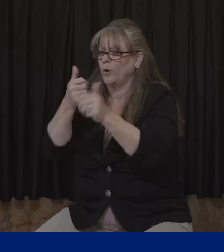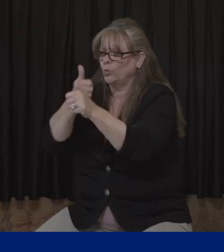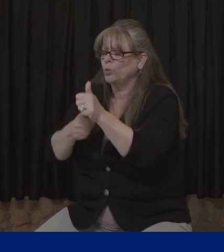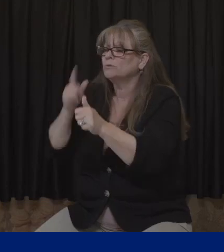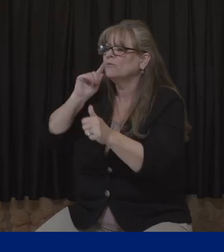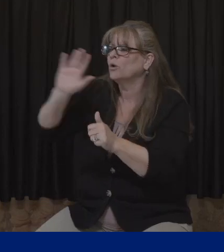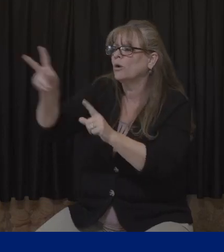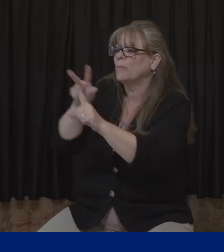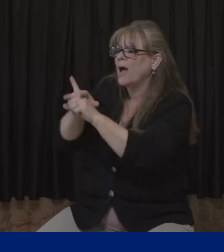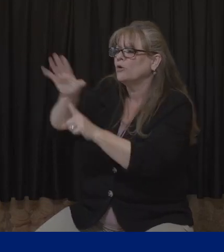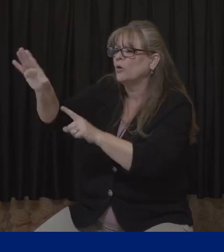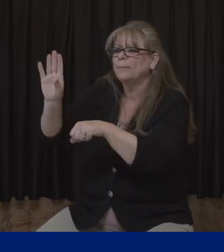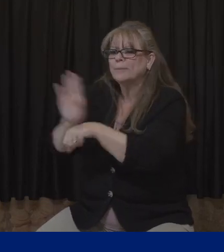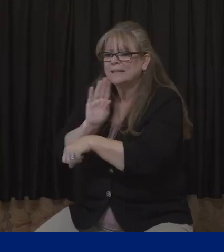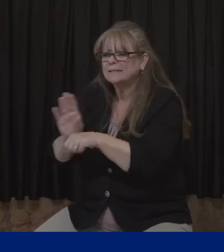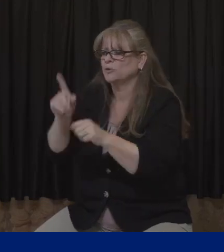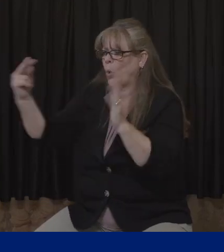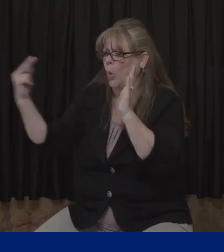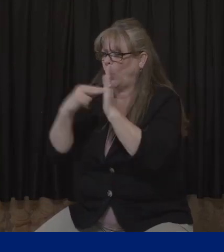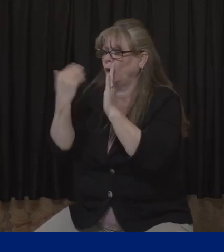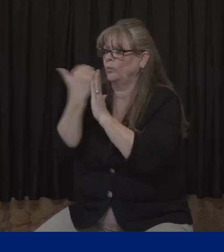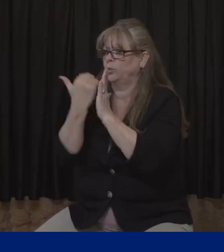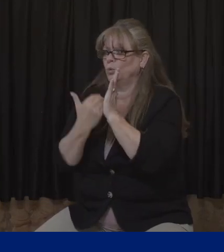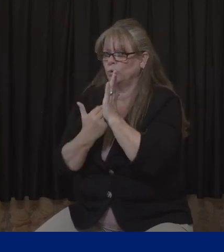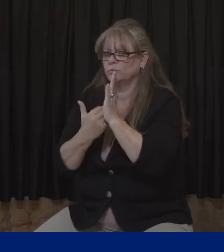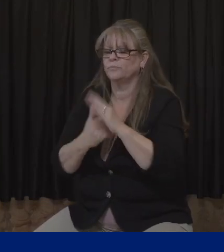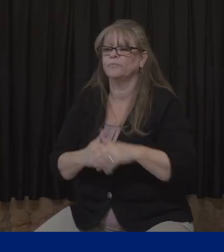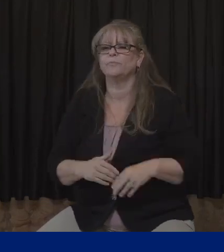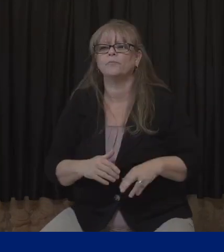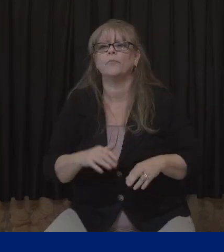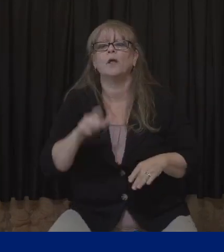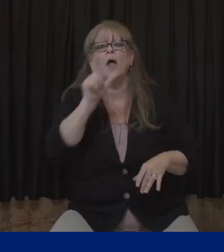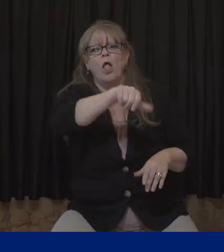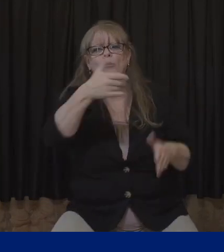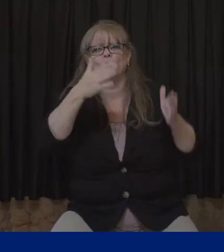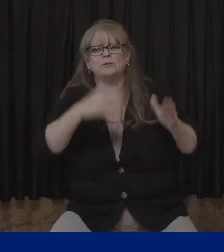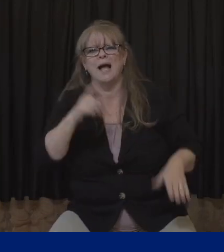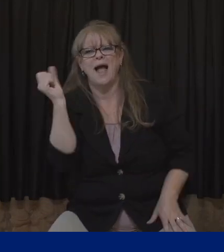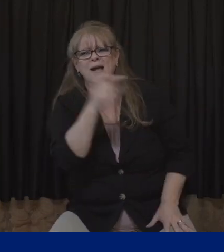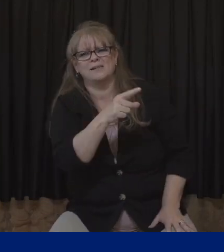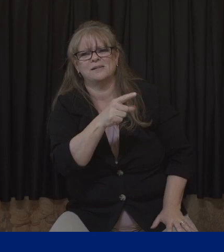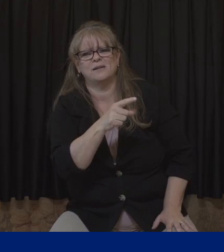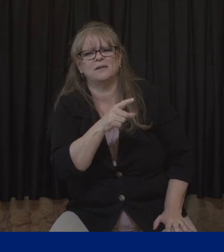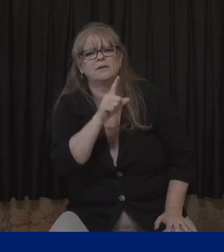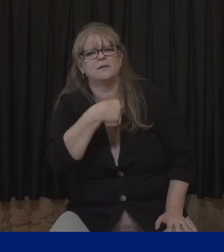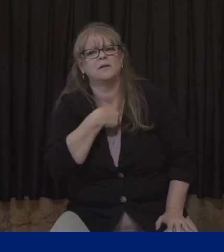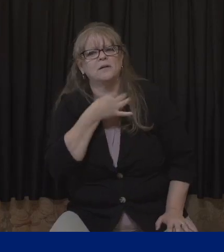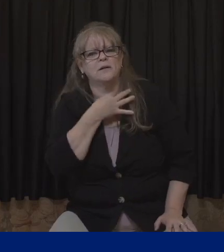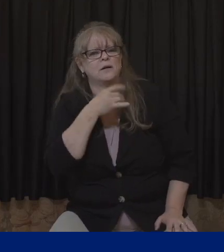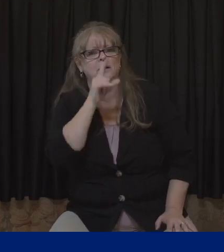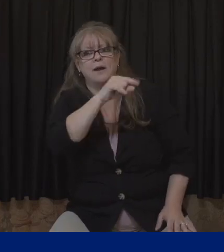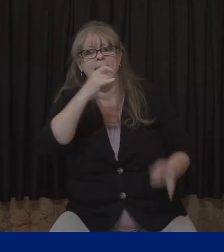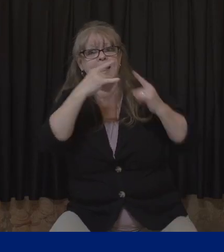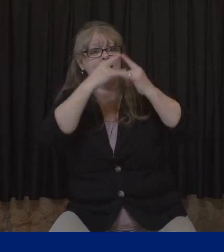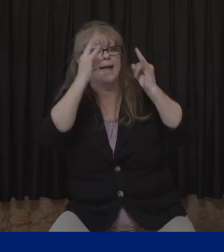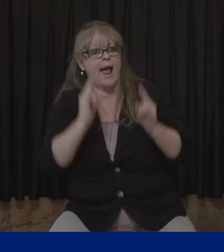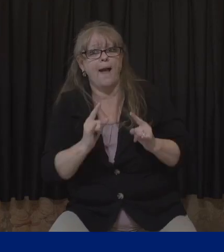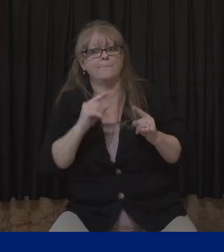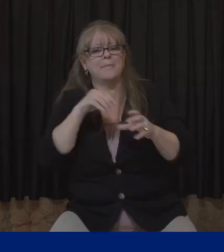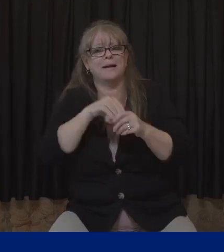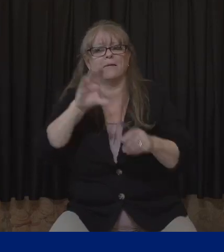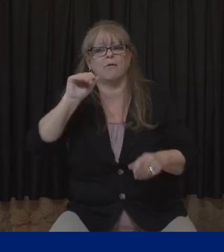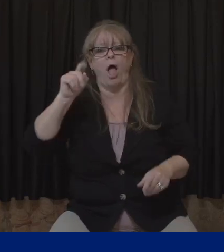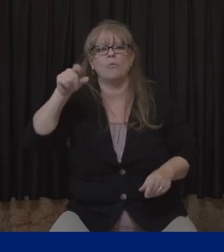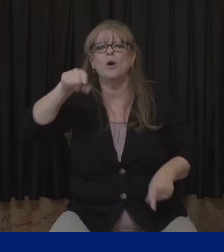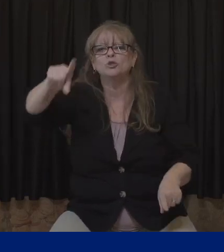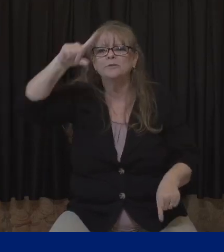Harley asked, what's going to be the ruling on campgrounds in Colorado? Campsites are well over the social distancing, a part that needs to be maintained. Going camping with the same